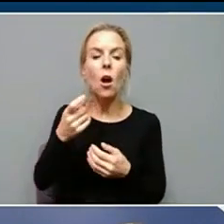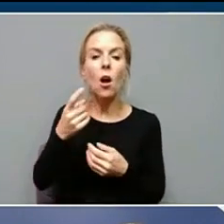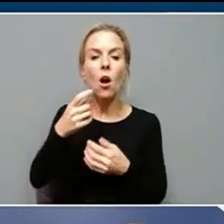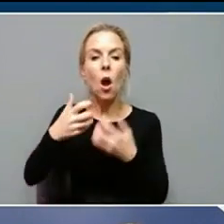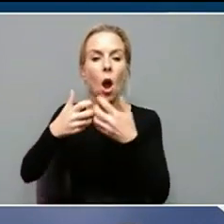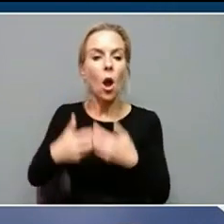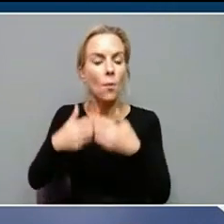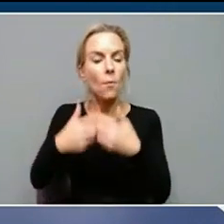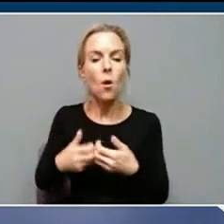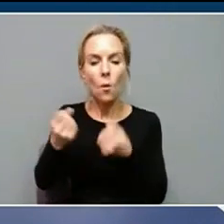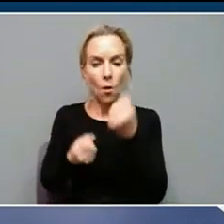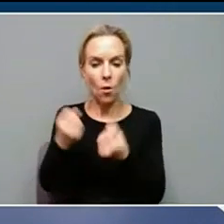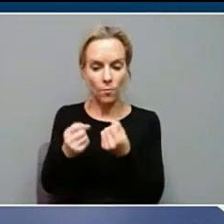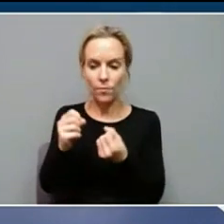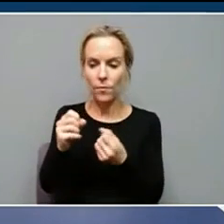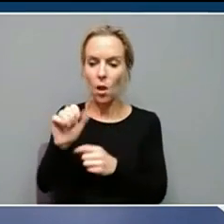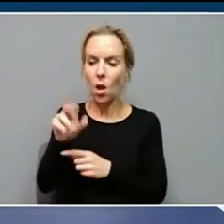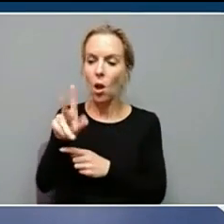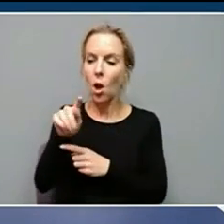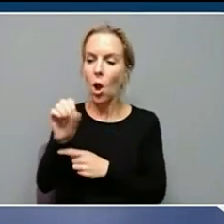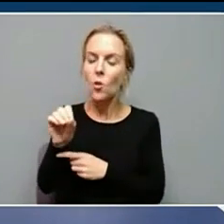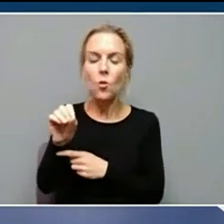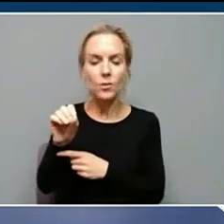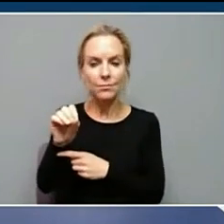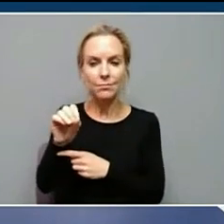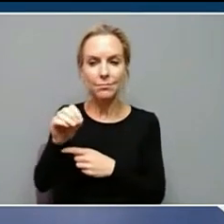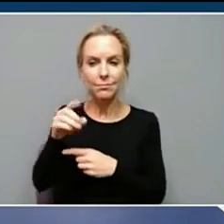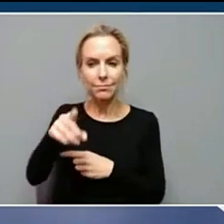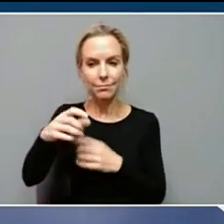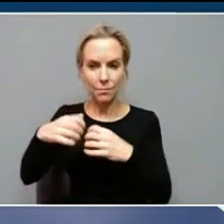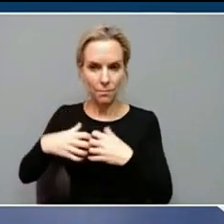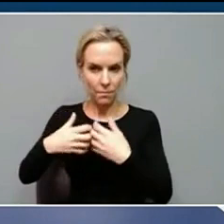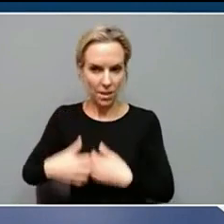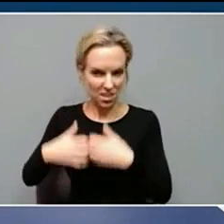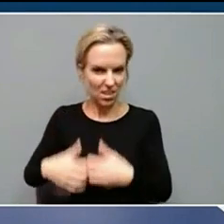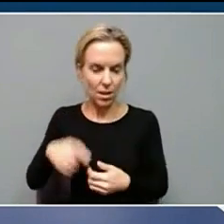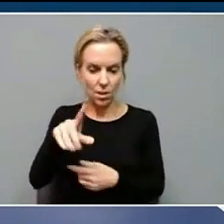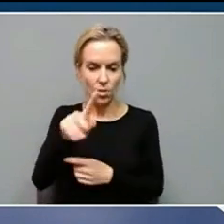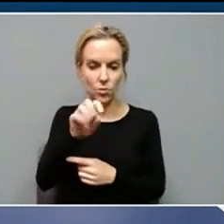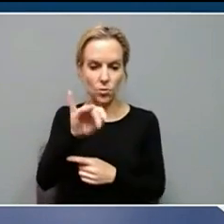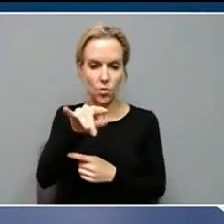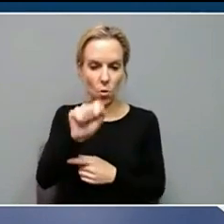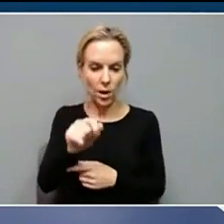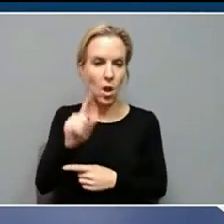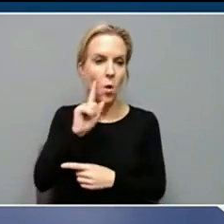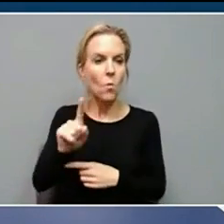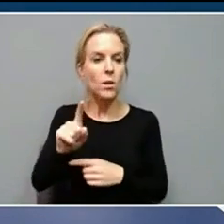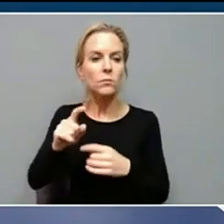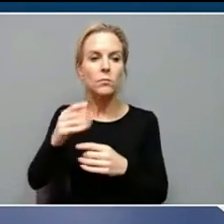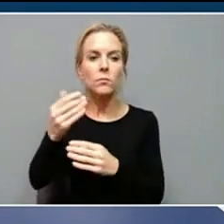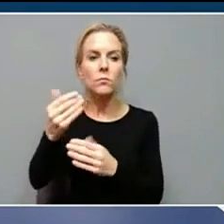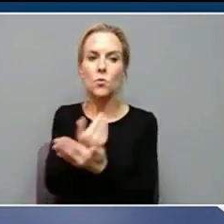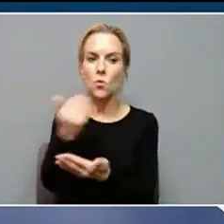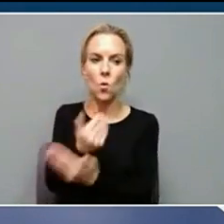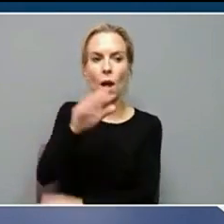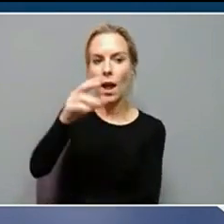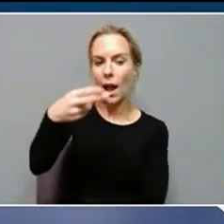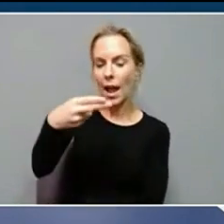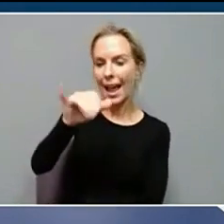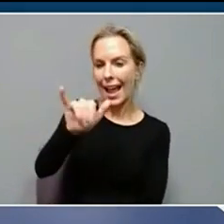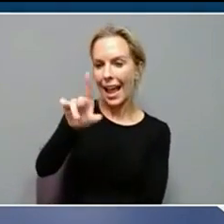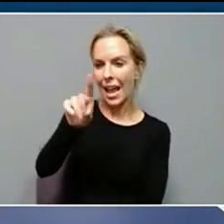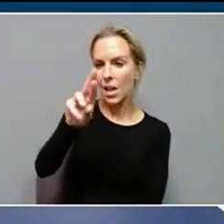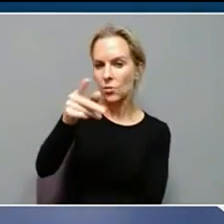the electrified future, Toyota announced that it'll assemble hydrogen fuel cell modules at its plant in